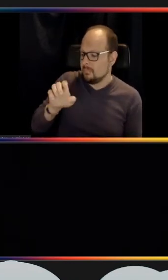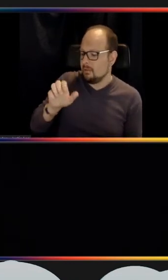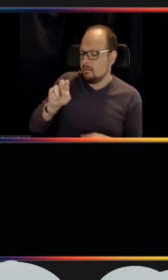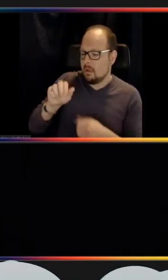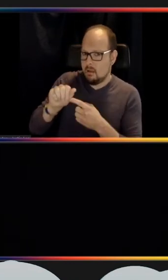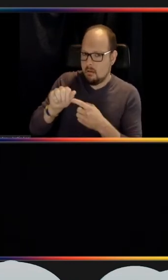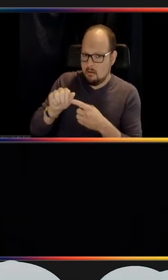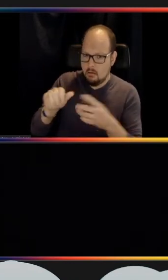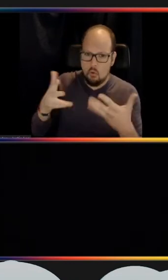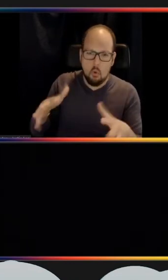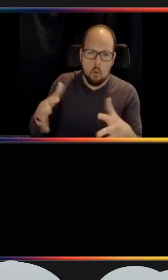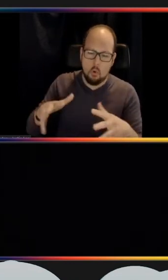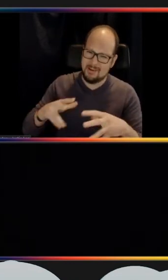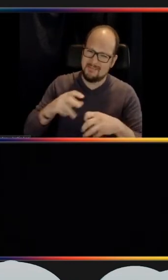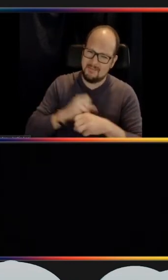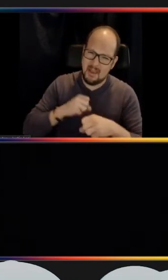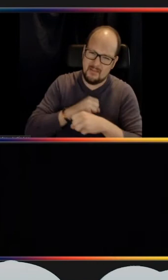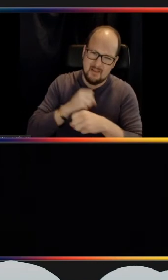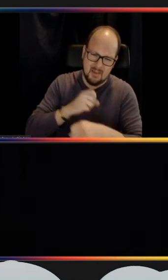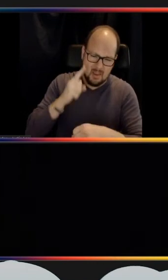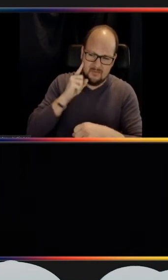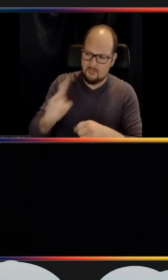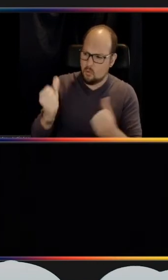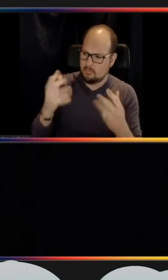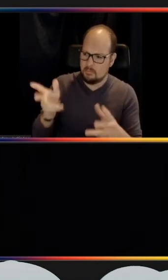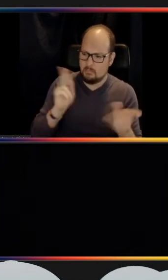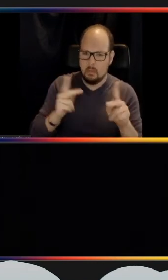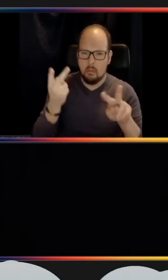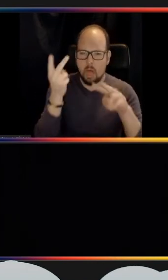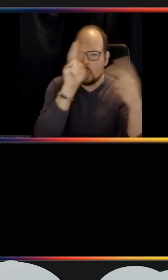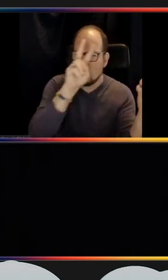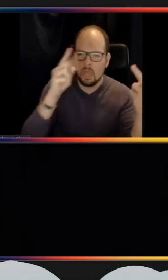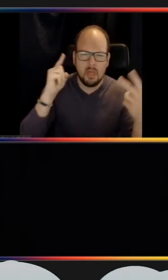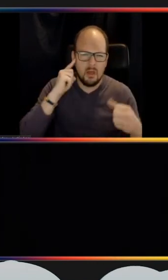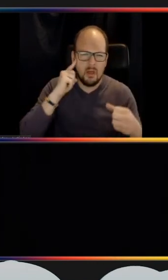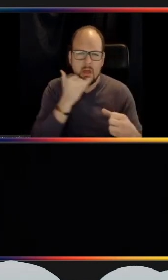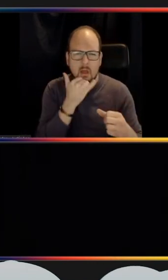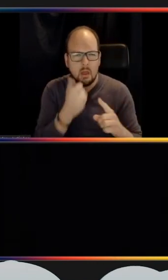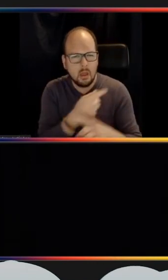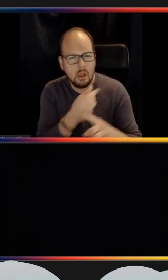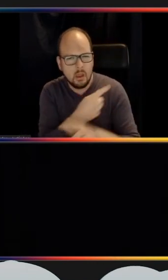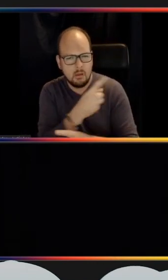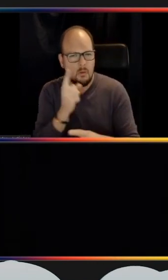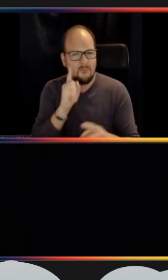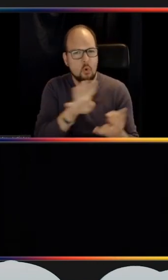queer pride. Where does Elena get this strength from to be unapologetically queer?